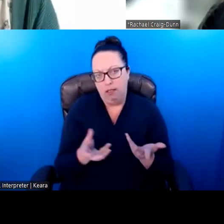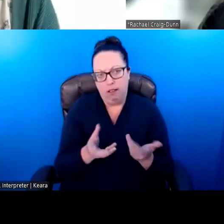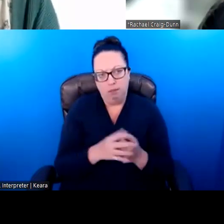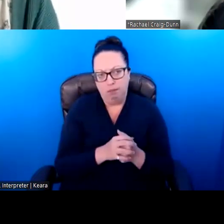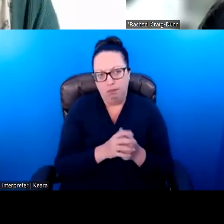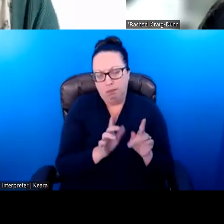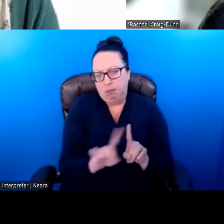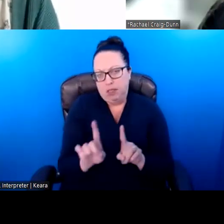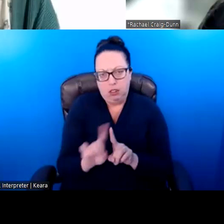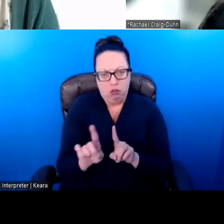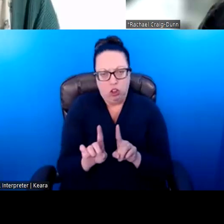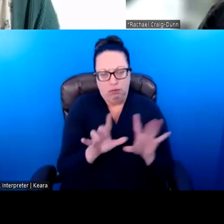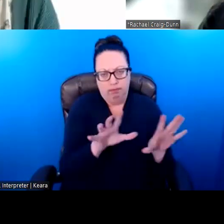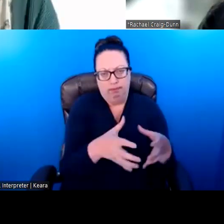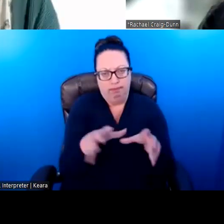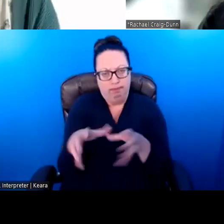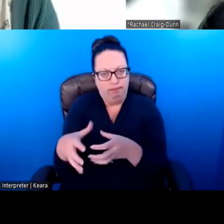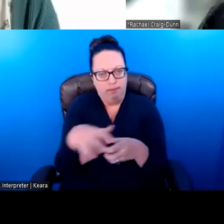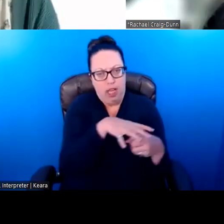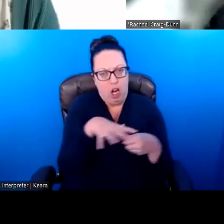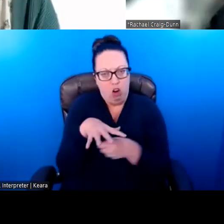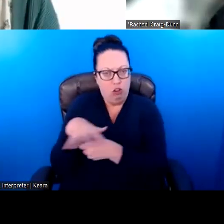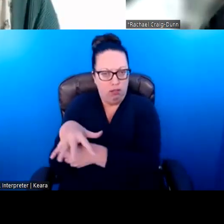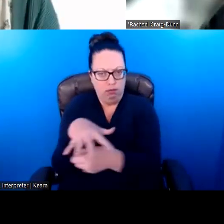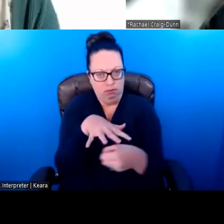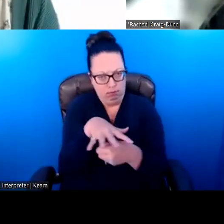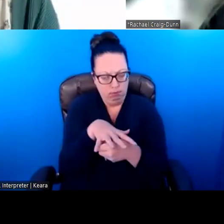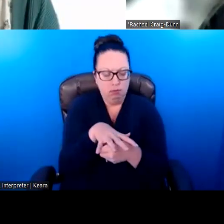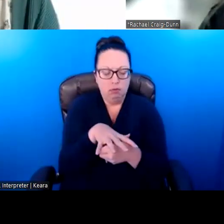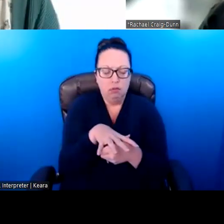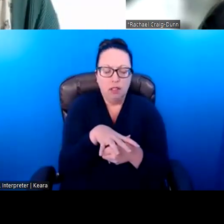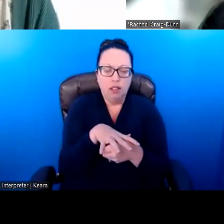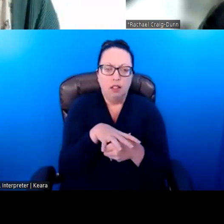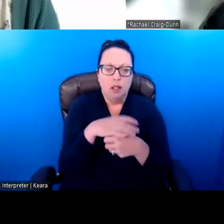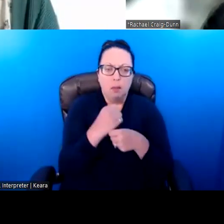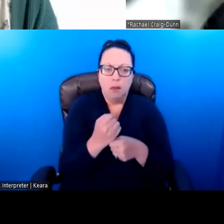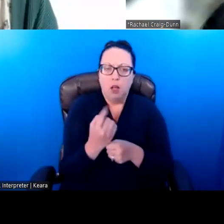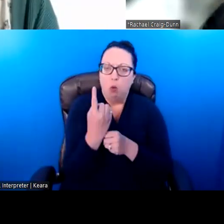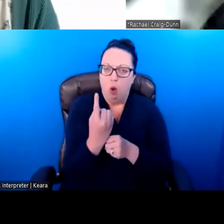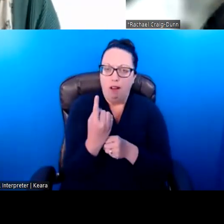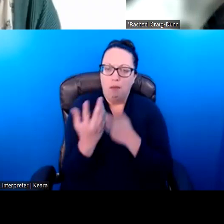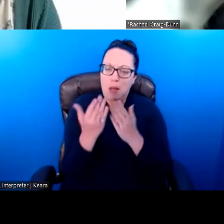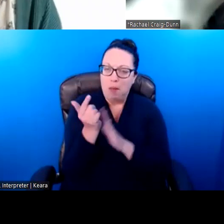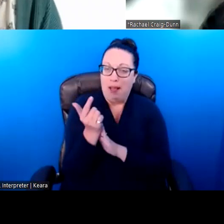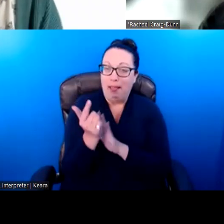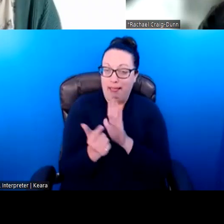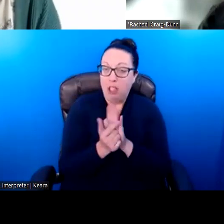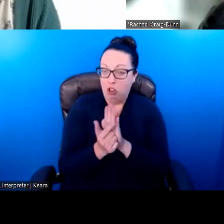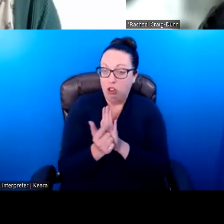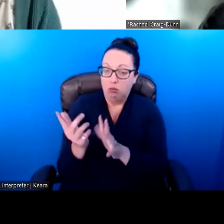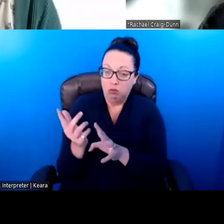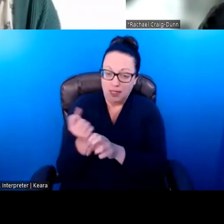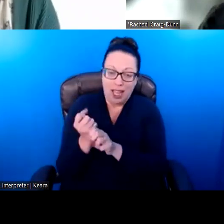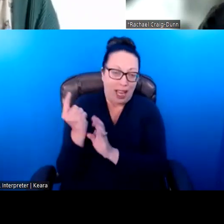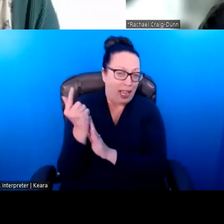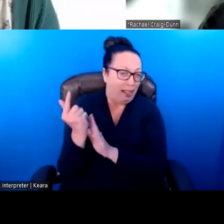the different silos, if you will. I would make one of those silos maybe a little bit on the legal side. What I